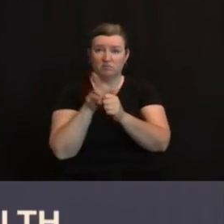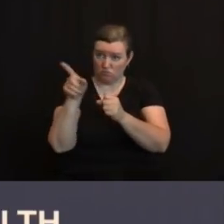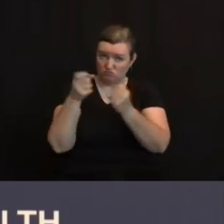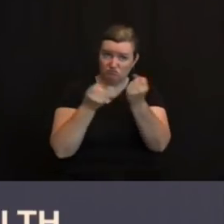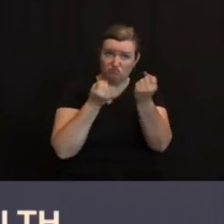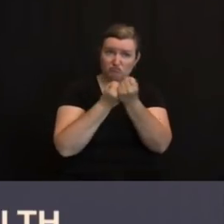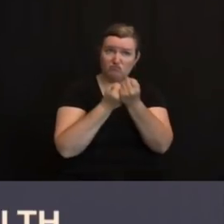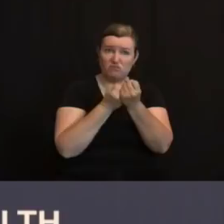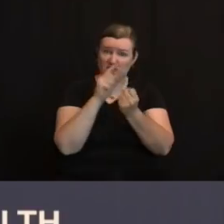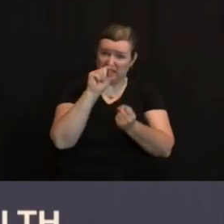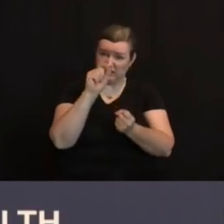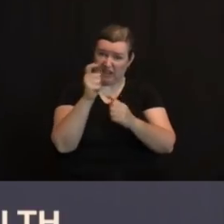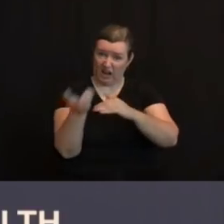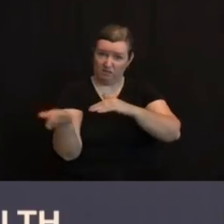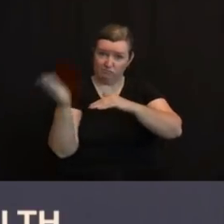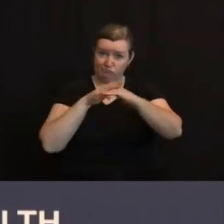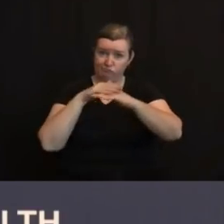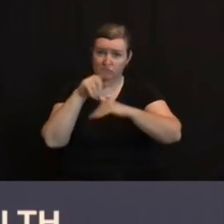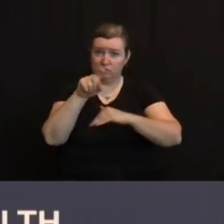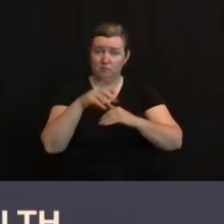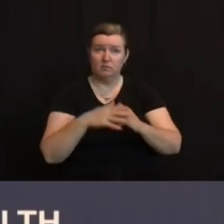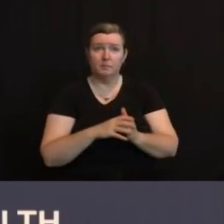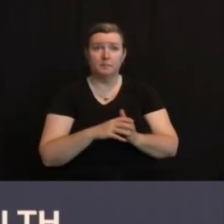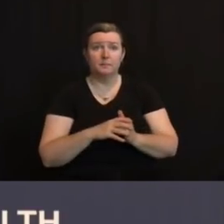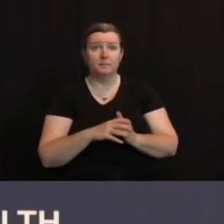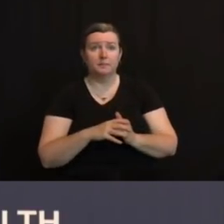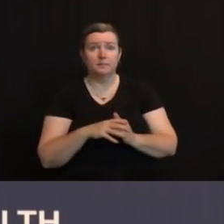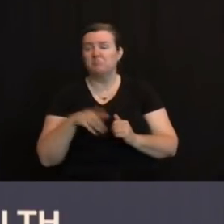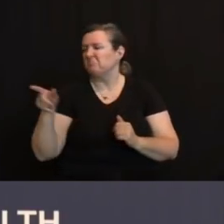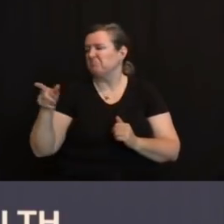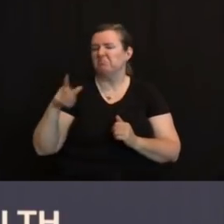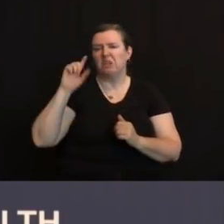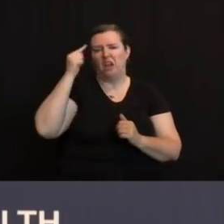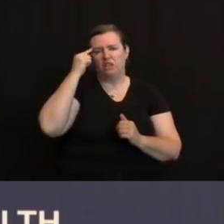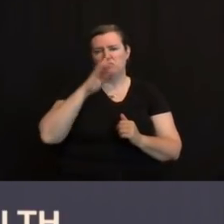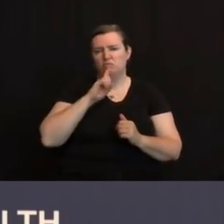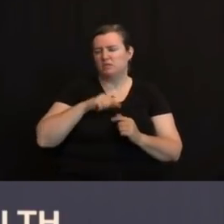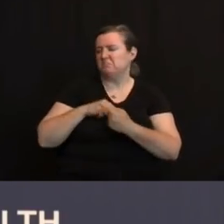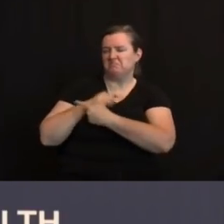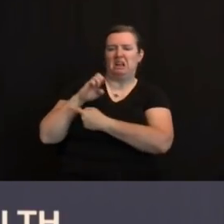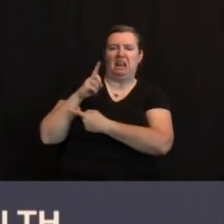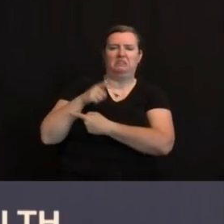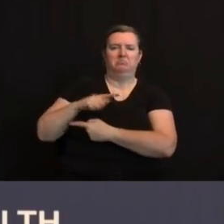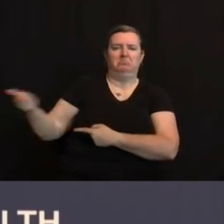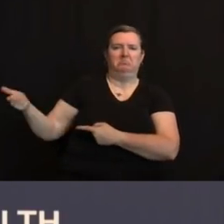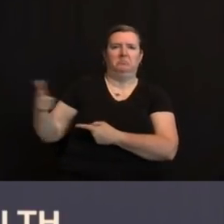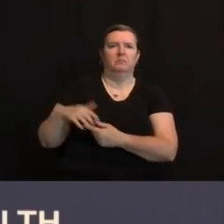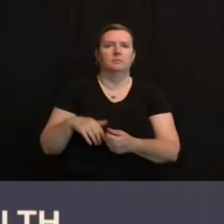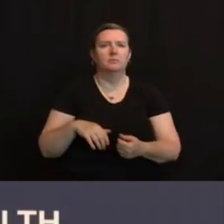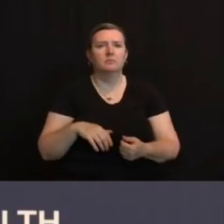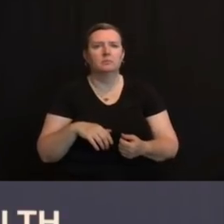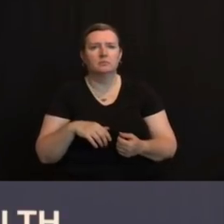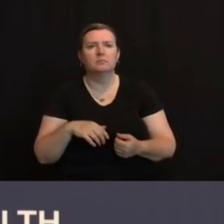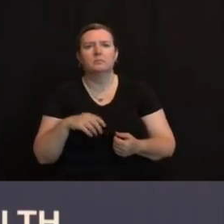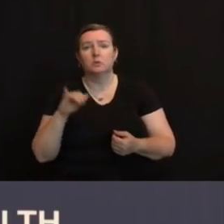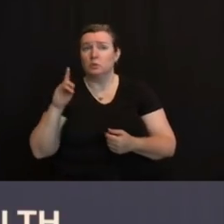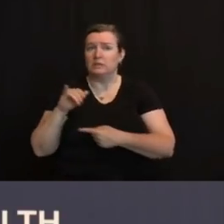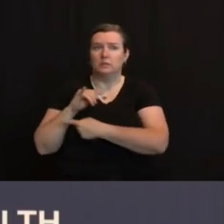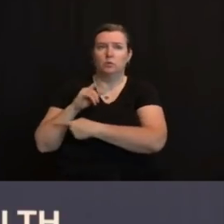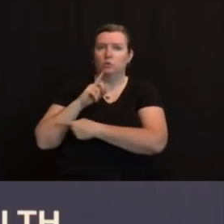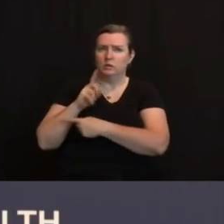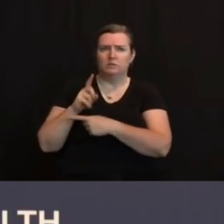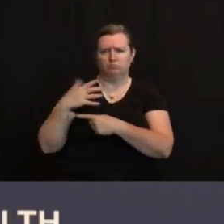Thank you. So, Ed, why don't you jump in first? And I want to remind Judy has chaired and still chairs